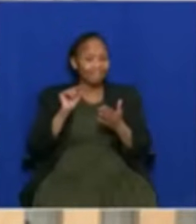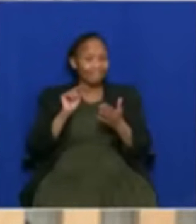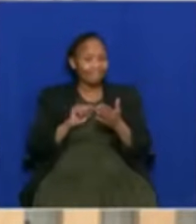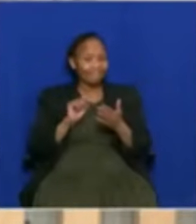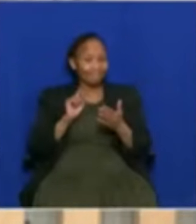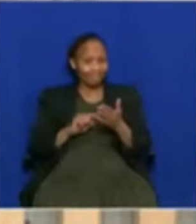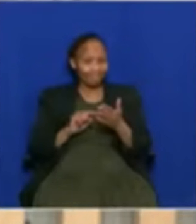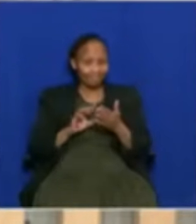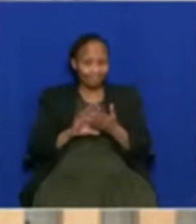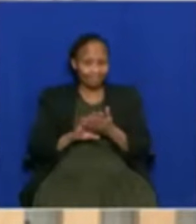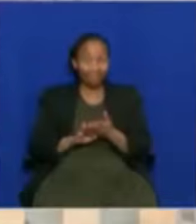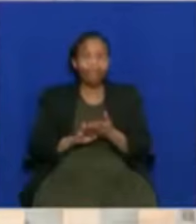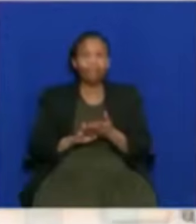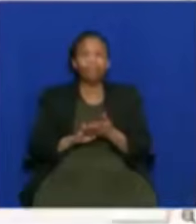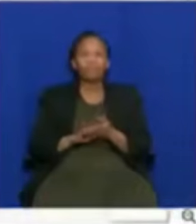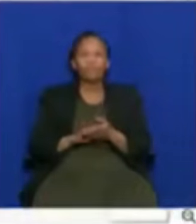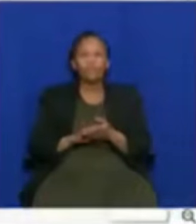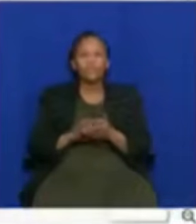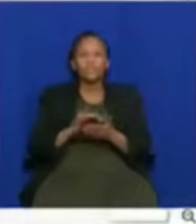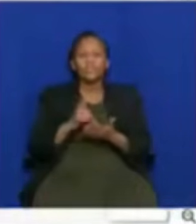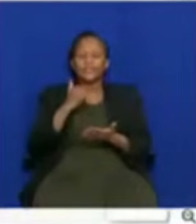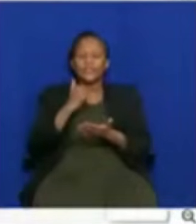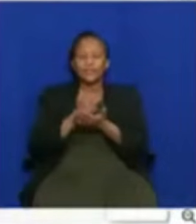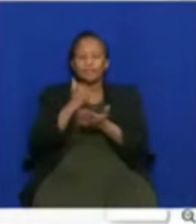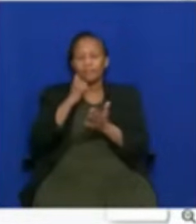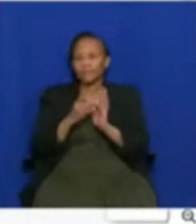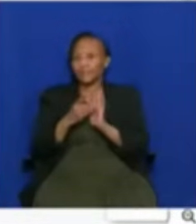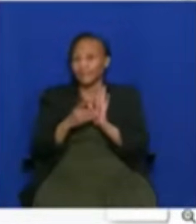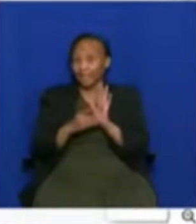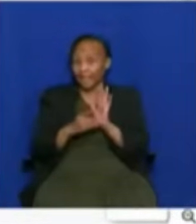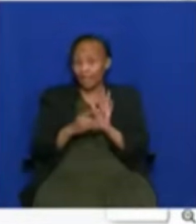date stamp. This is the first you issued, the 31st of January